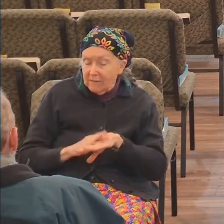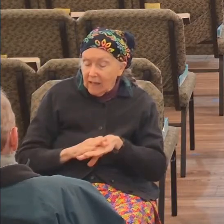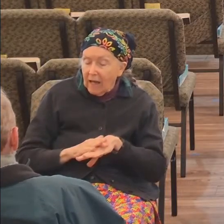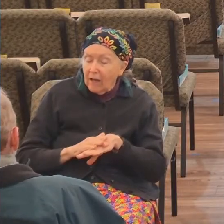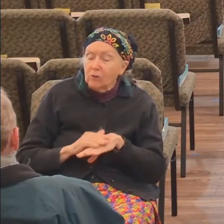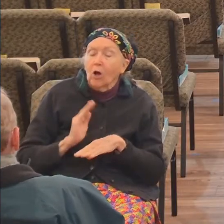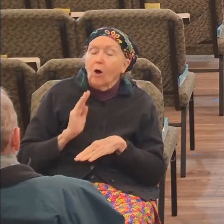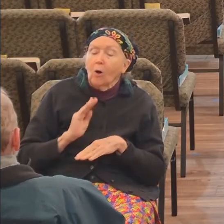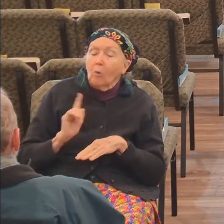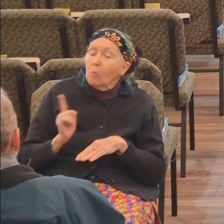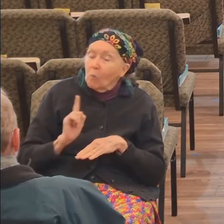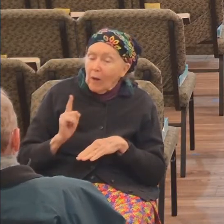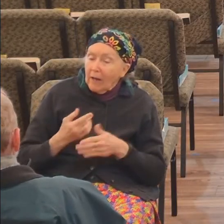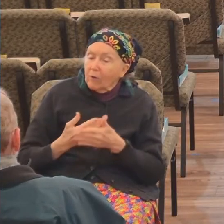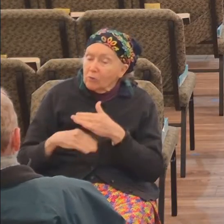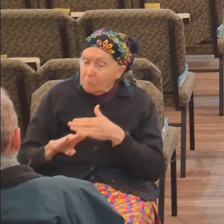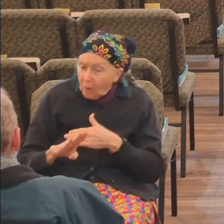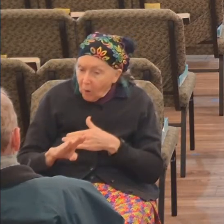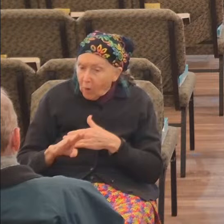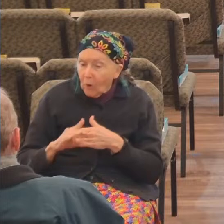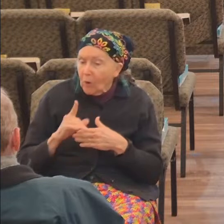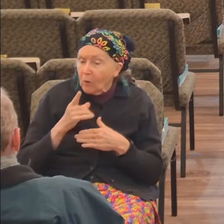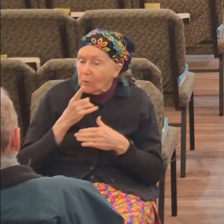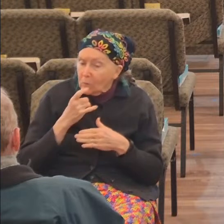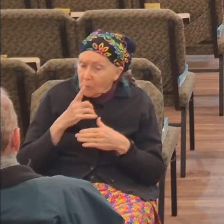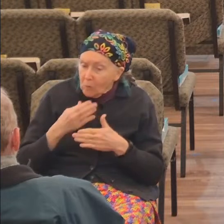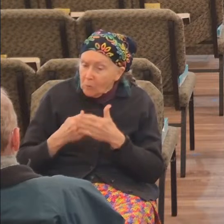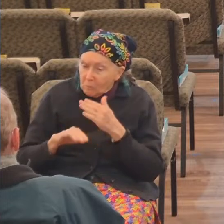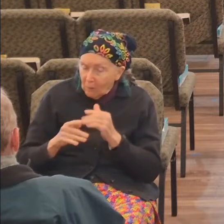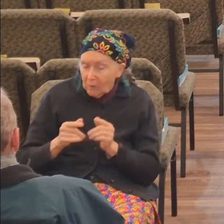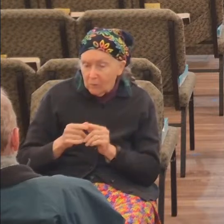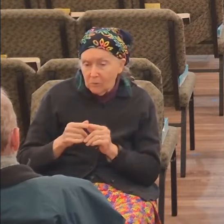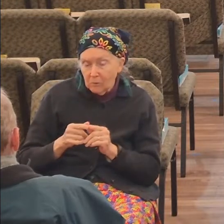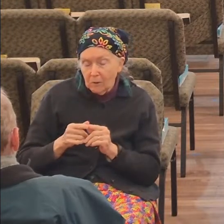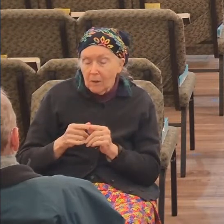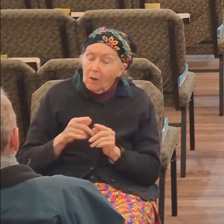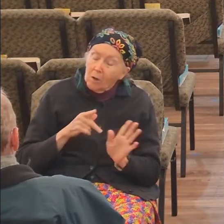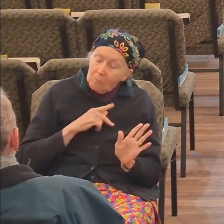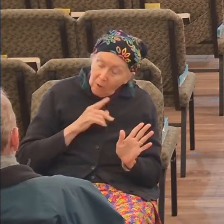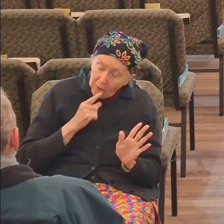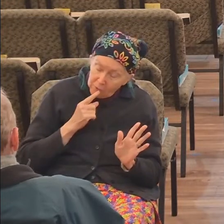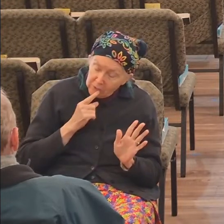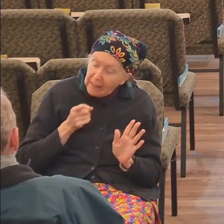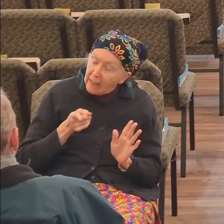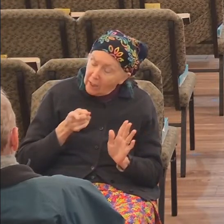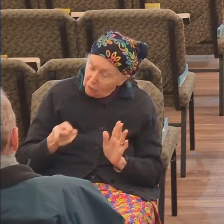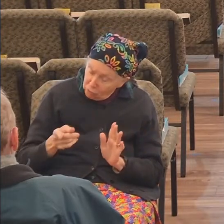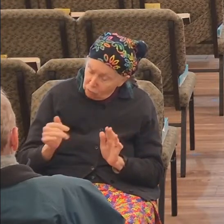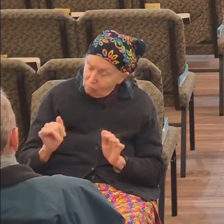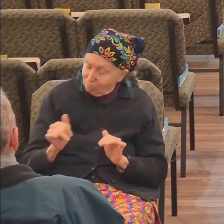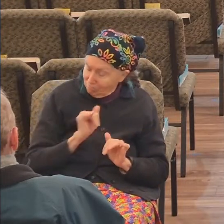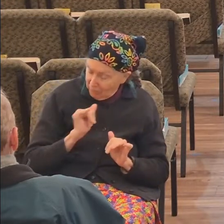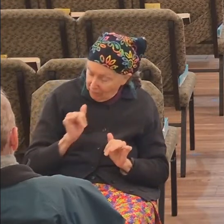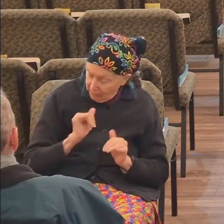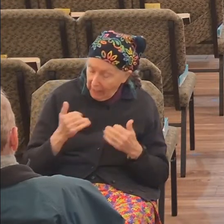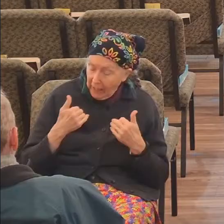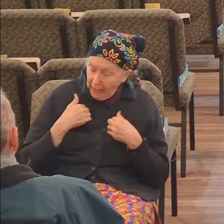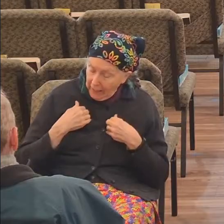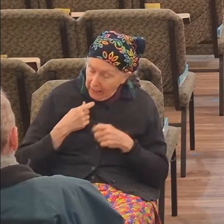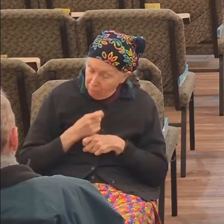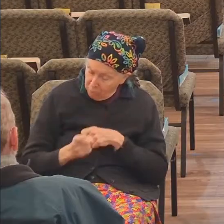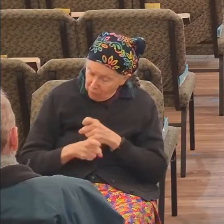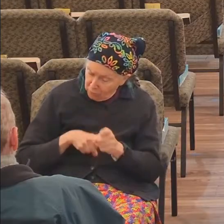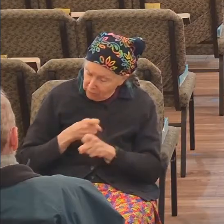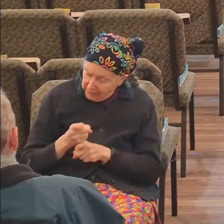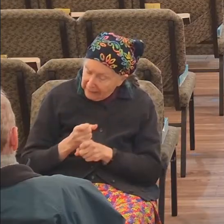okay? Paul even talks about what they have in common, their common persecution, but how in some way it's a way of them sharing